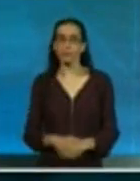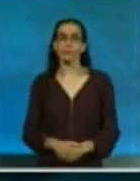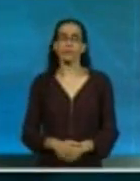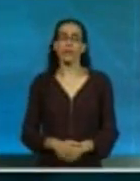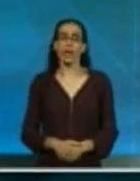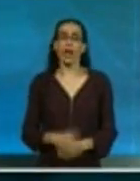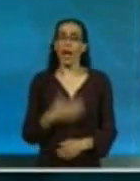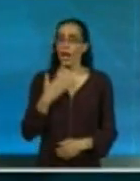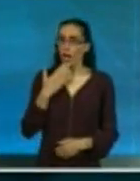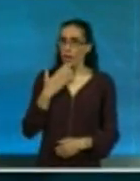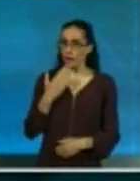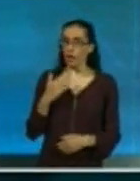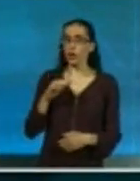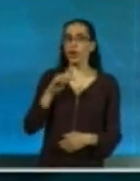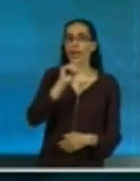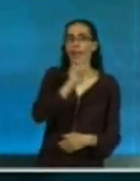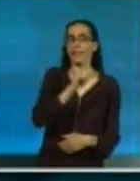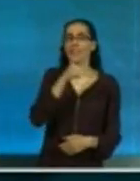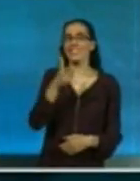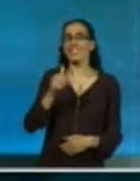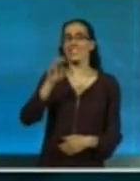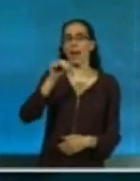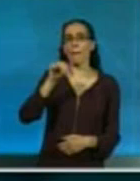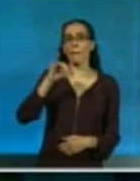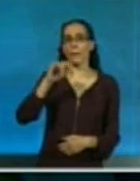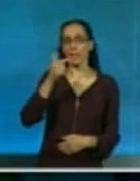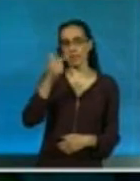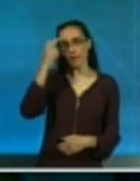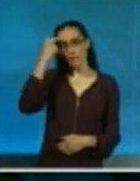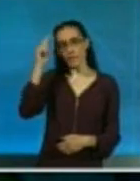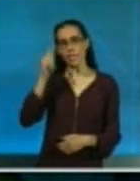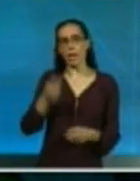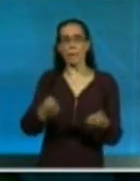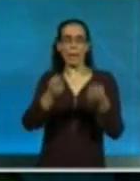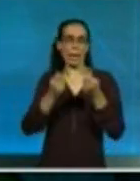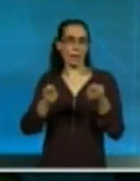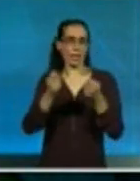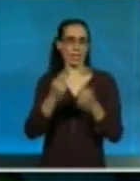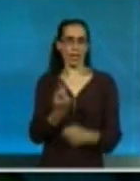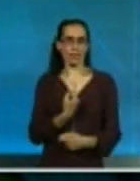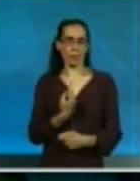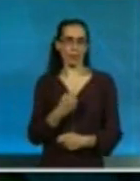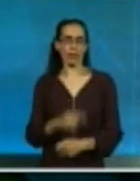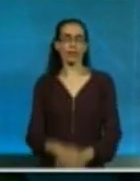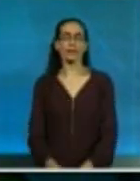il-messaġġ tas-Sur Adrian Zammit, kandidat indipendenti fil-lokalità tal-Marsa.